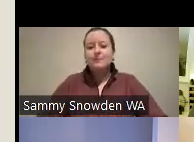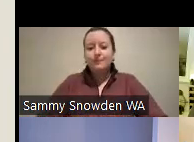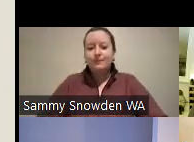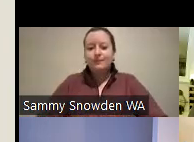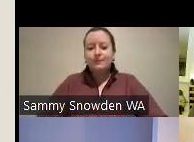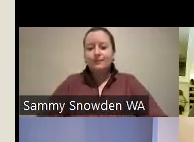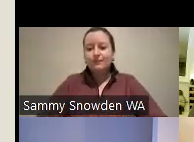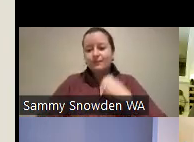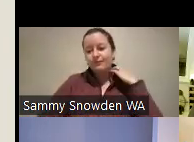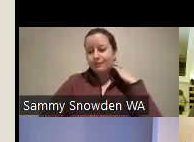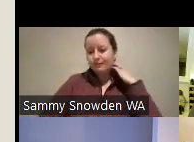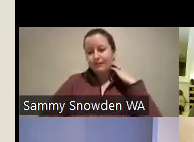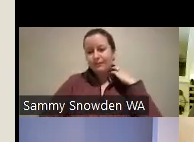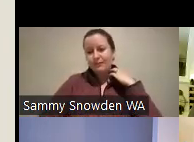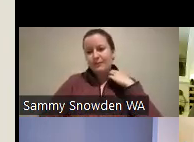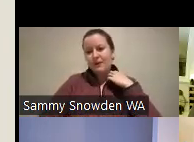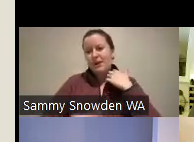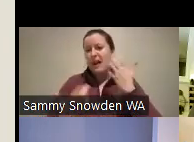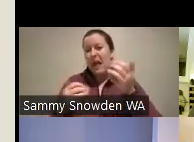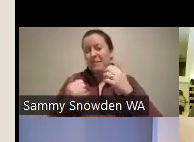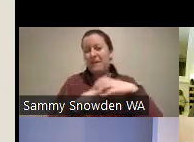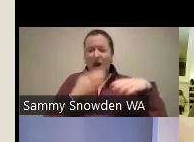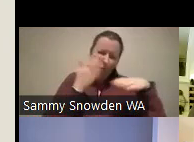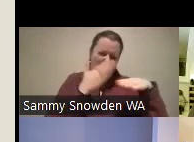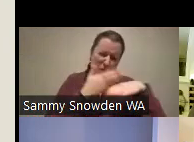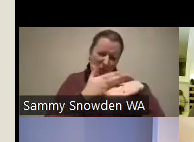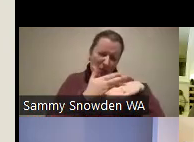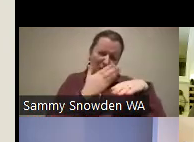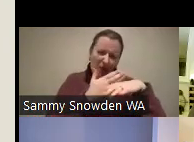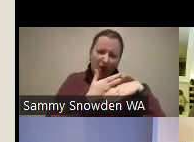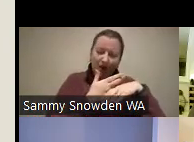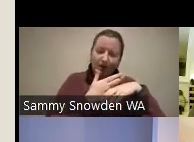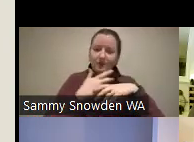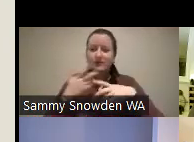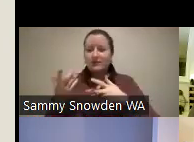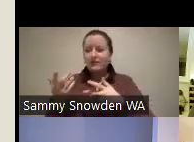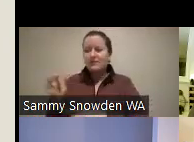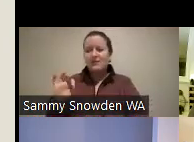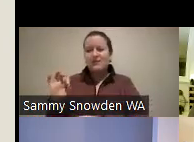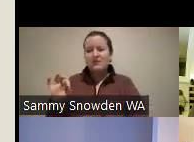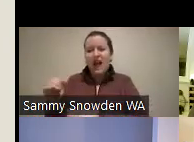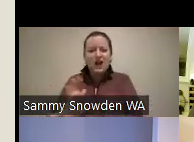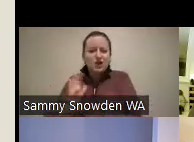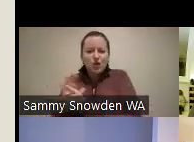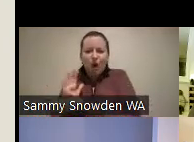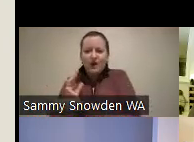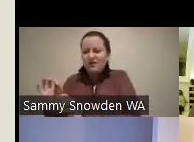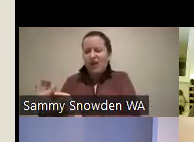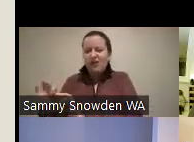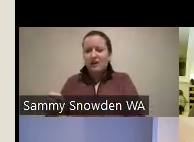play makes Jack a dull boy. So there's more to life than working and